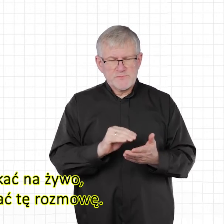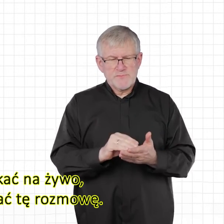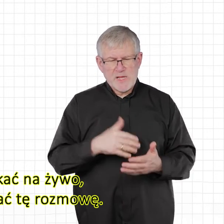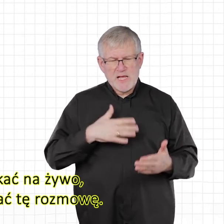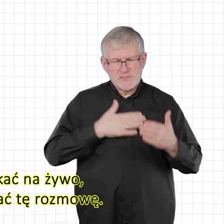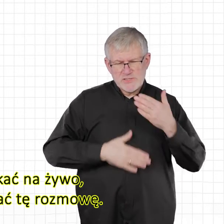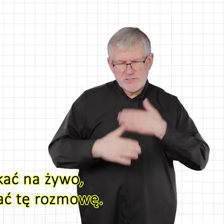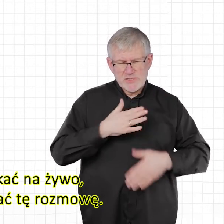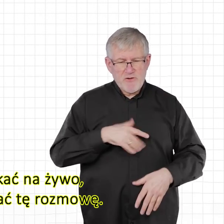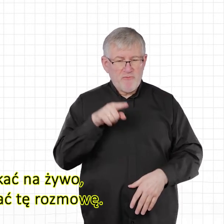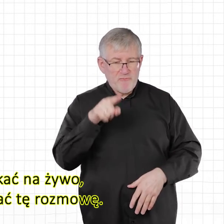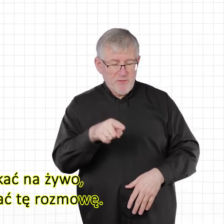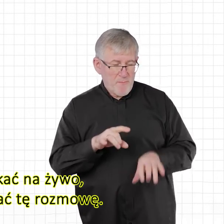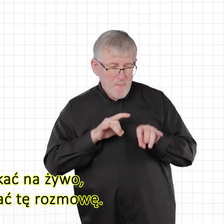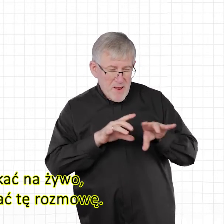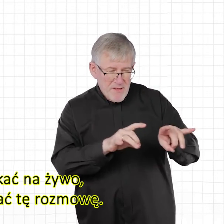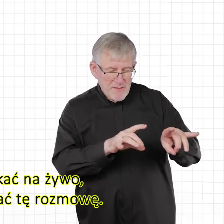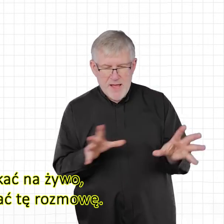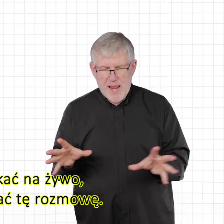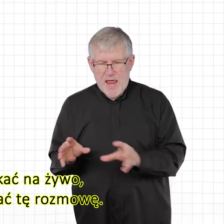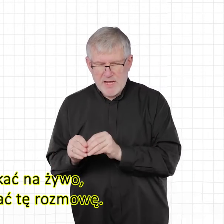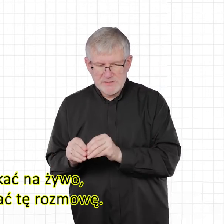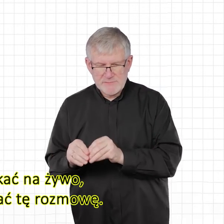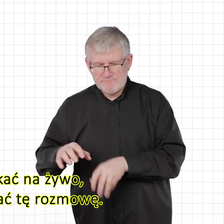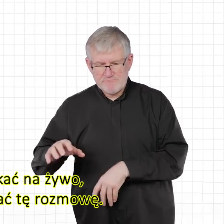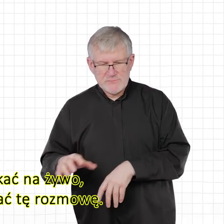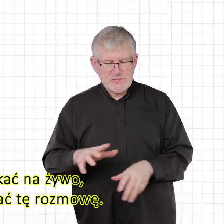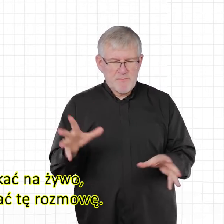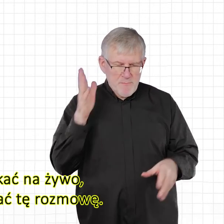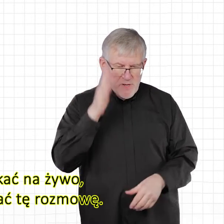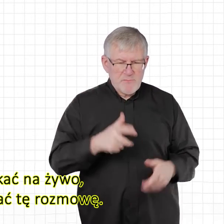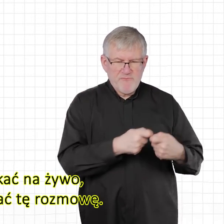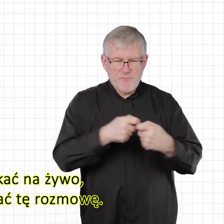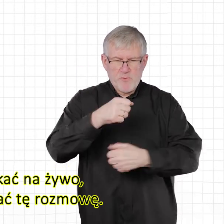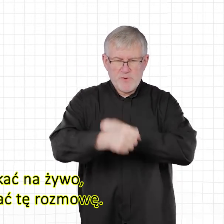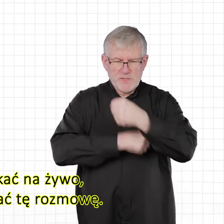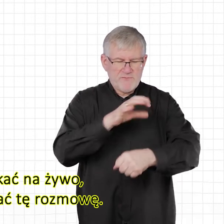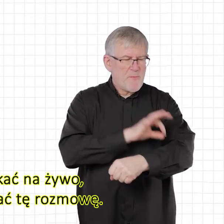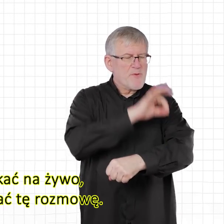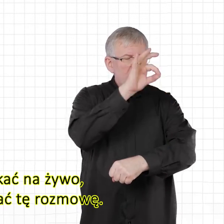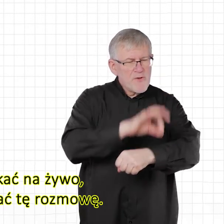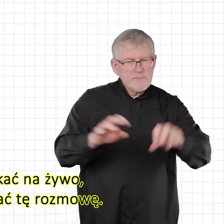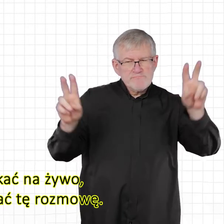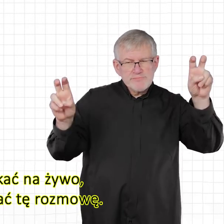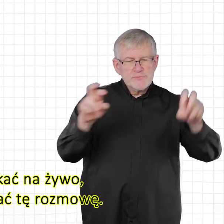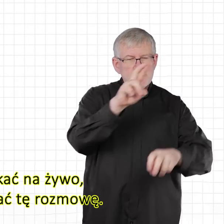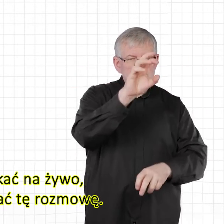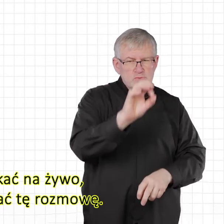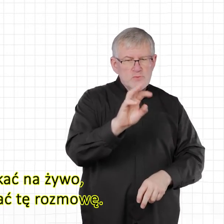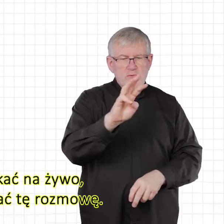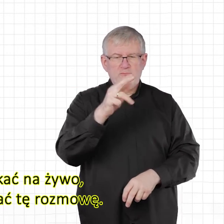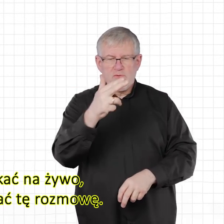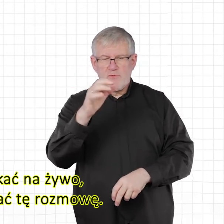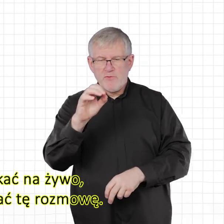to start, and I hope that when we will meet in person, we can learn from you. We can